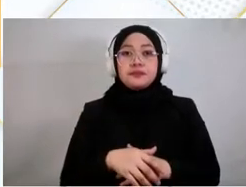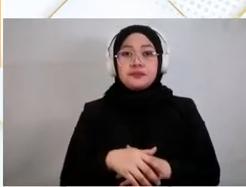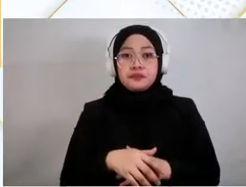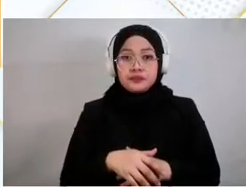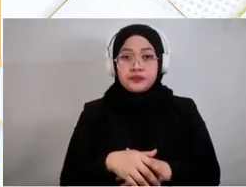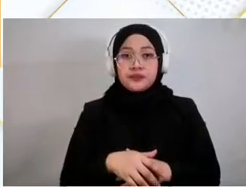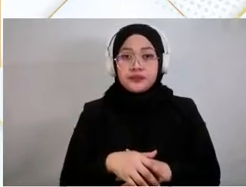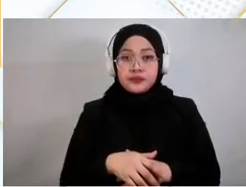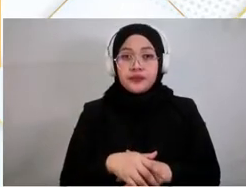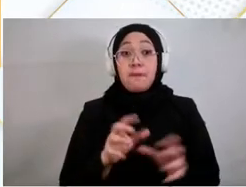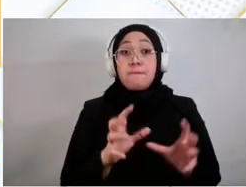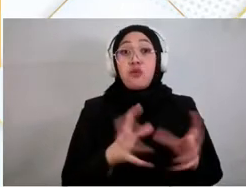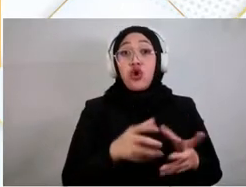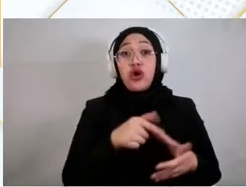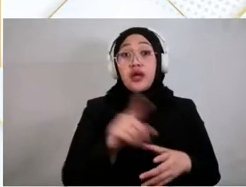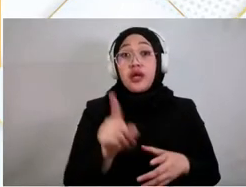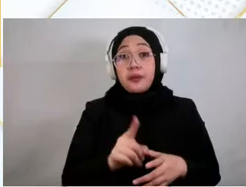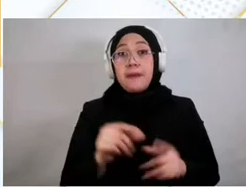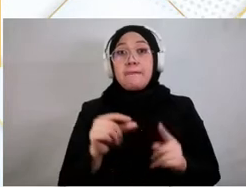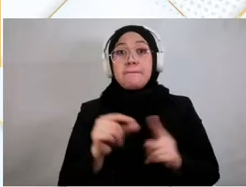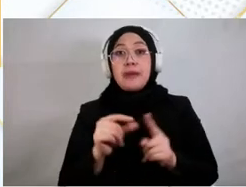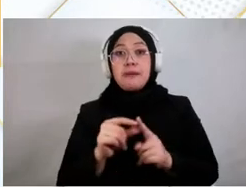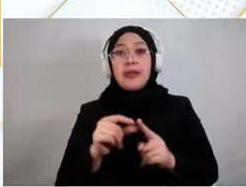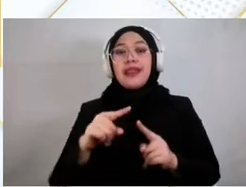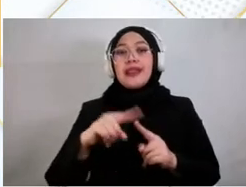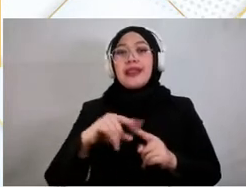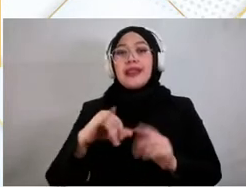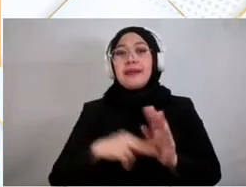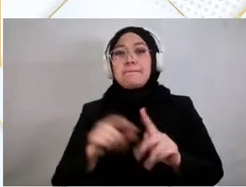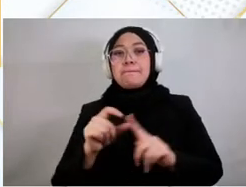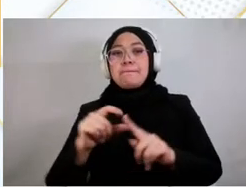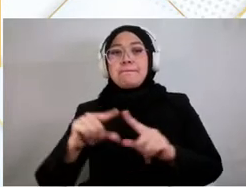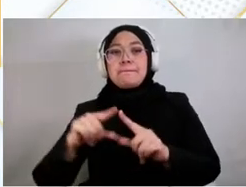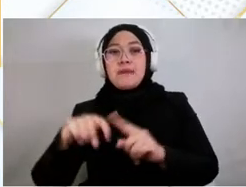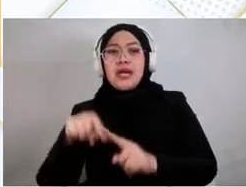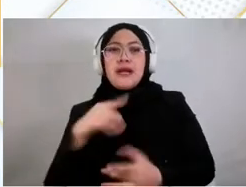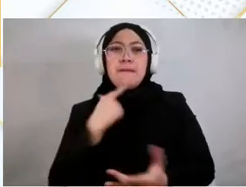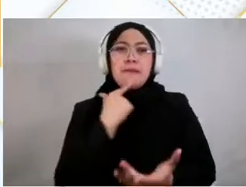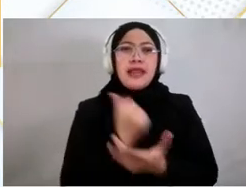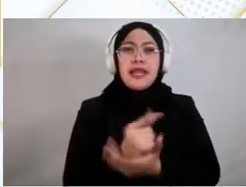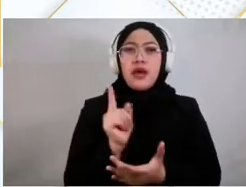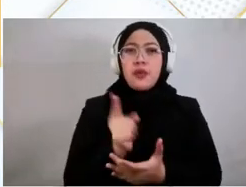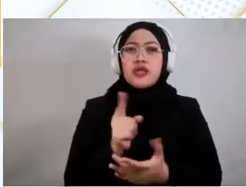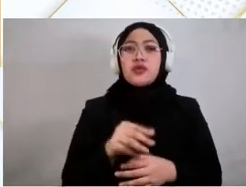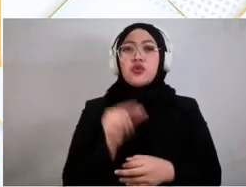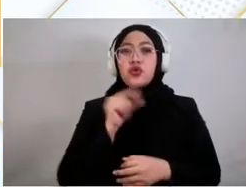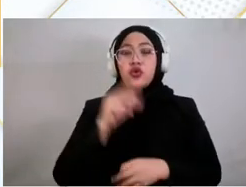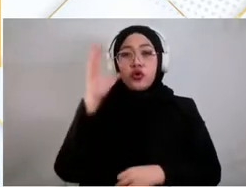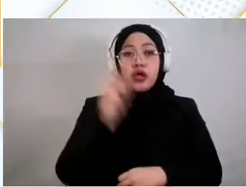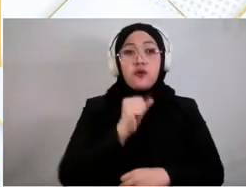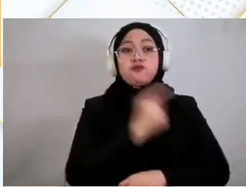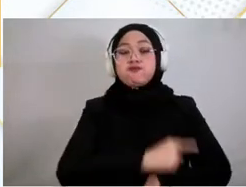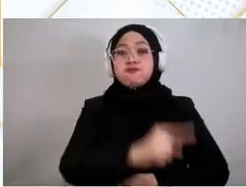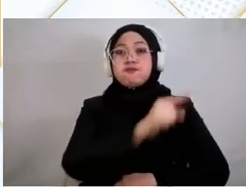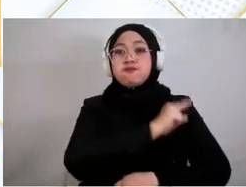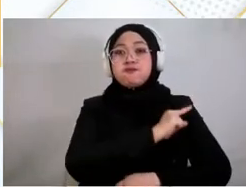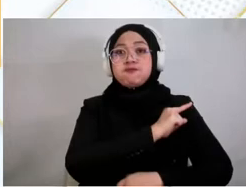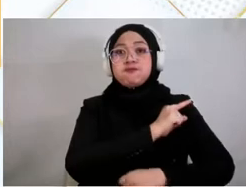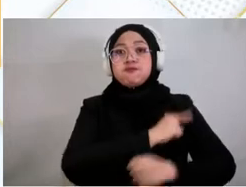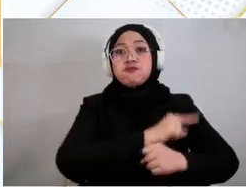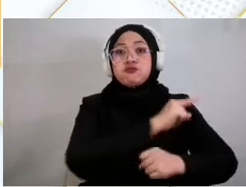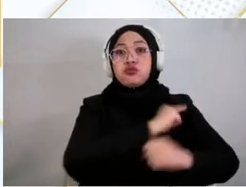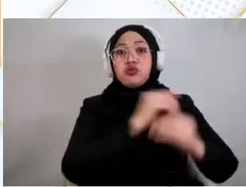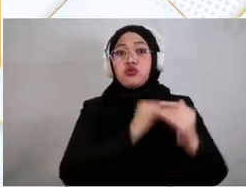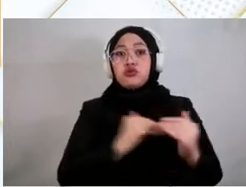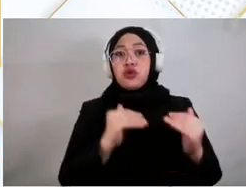were the product of our PT Pindad. And I think this is quite important for Indonesia to further increase, to elevate